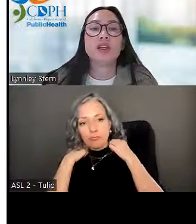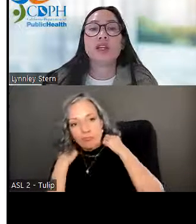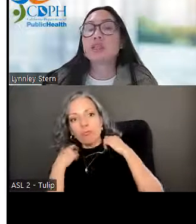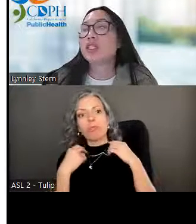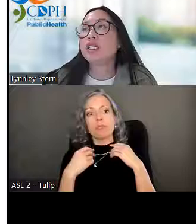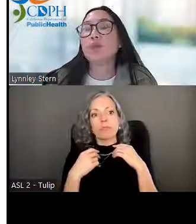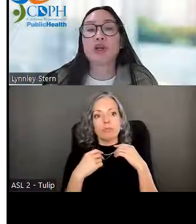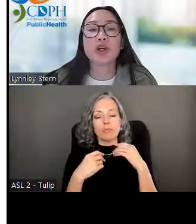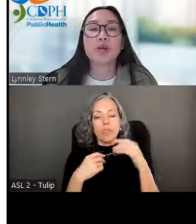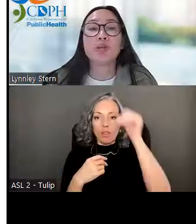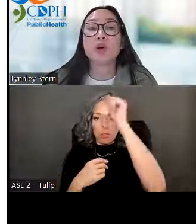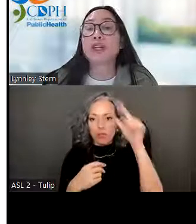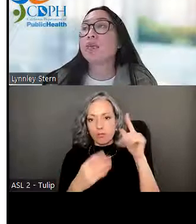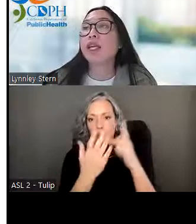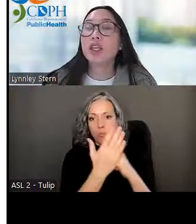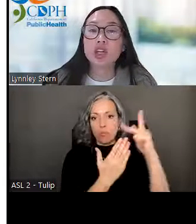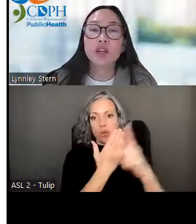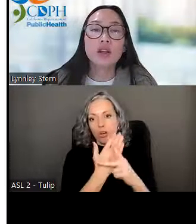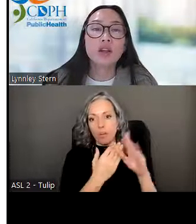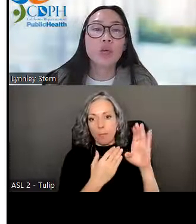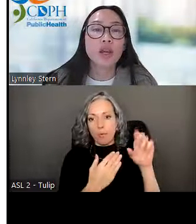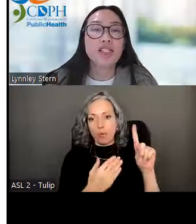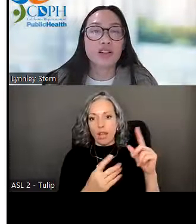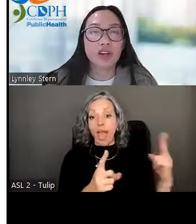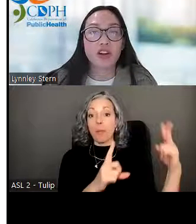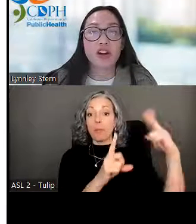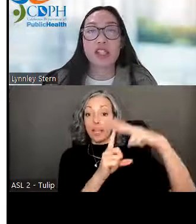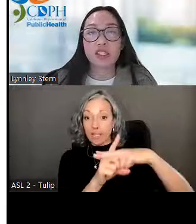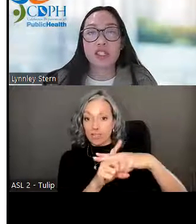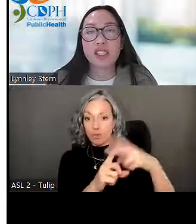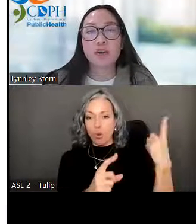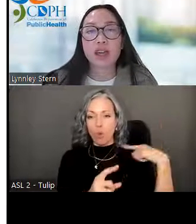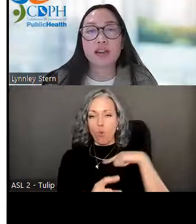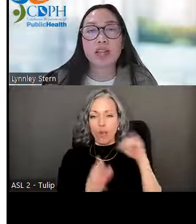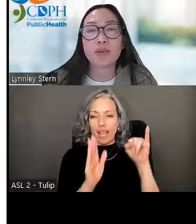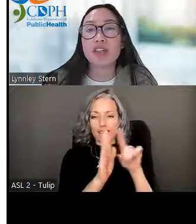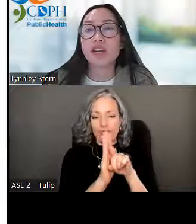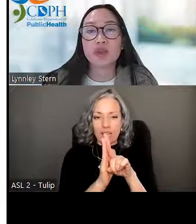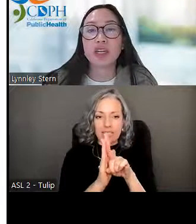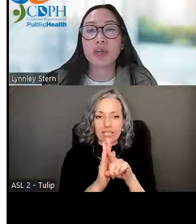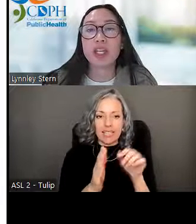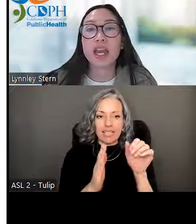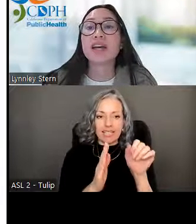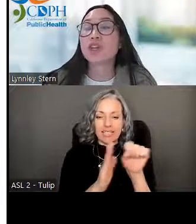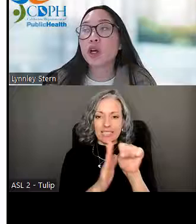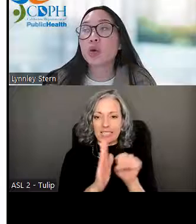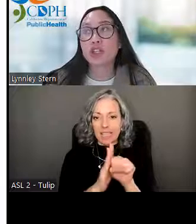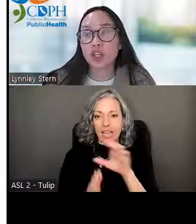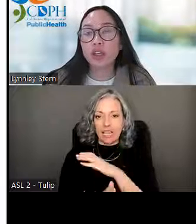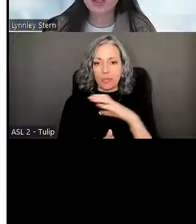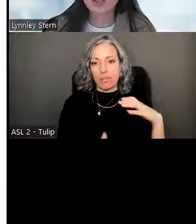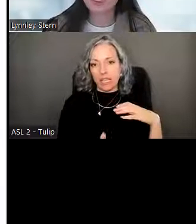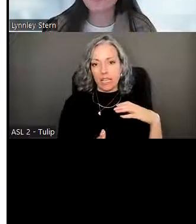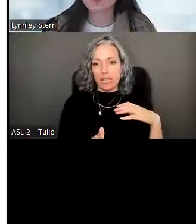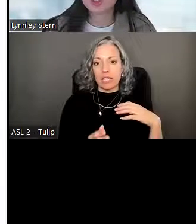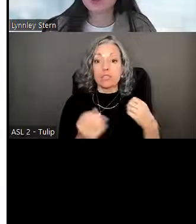In the Alzheimer's disease program's Bold application, we identified our existing statewide Alzheimer's Advisory Committee as our